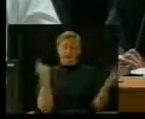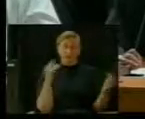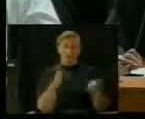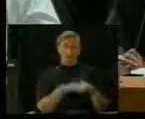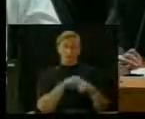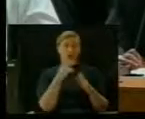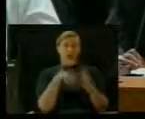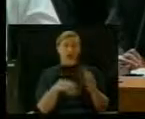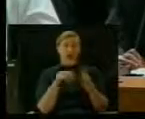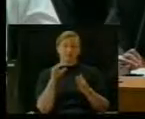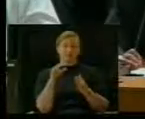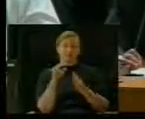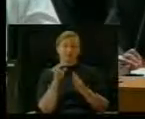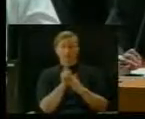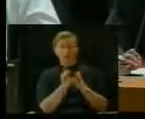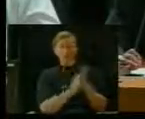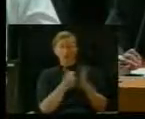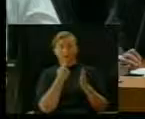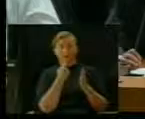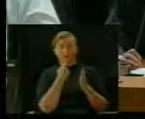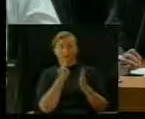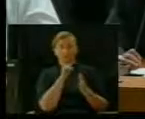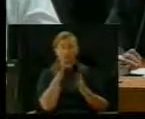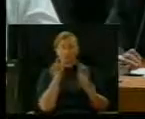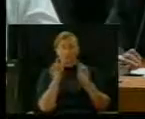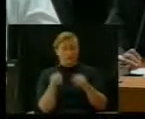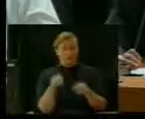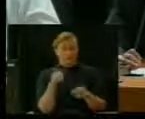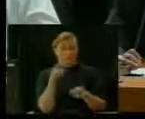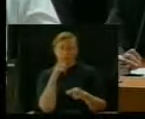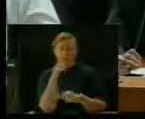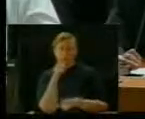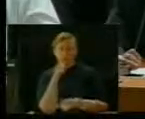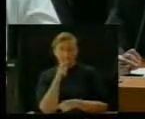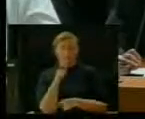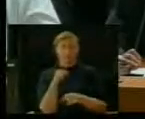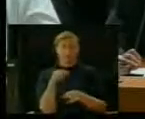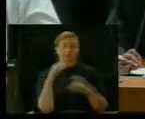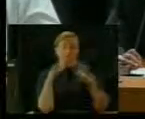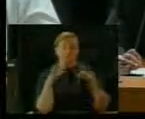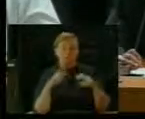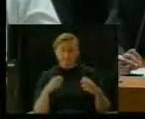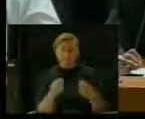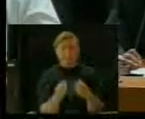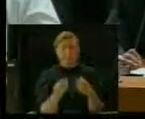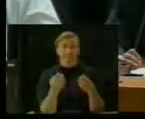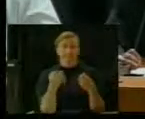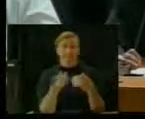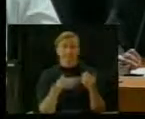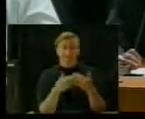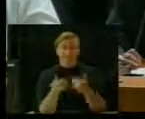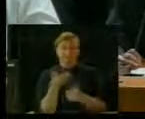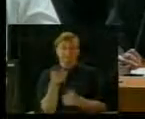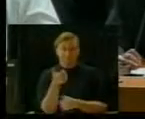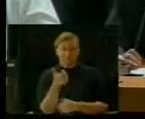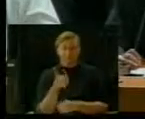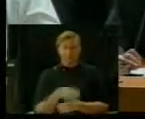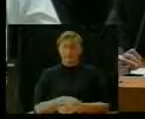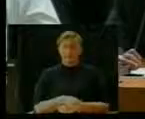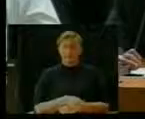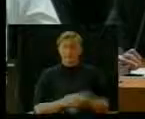disagreement on what the sunshine law says. We didn't get together and have lunch, and we didn't get together and do all of the